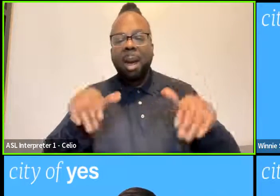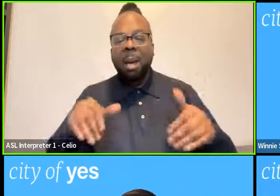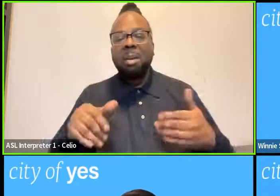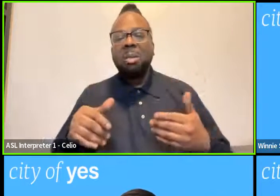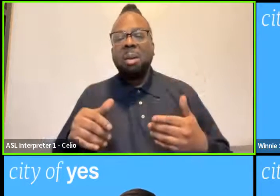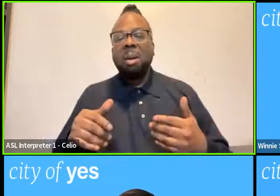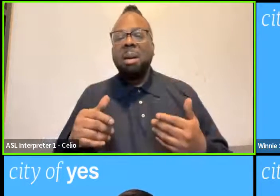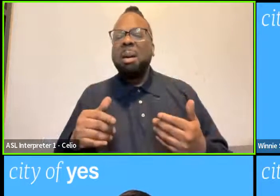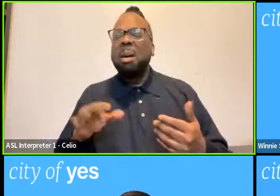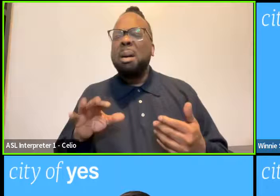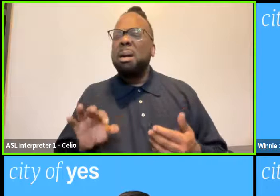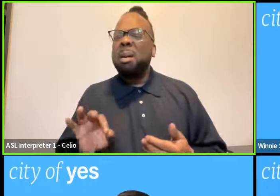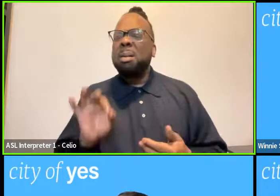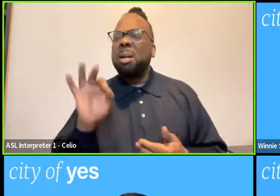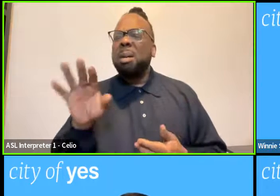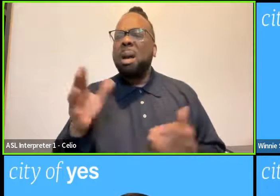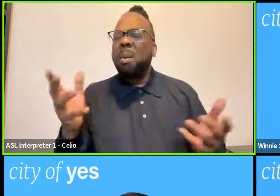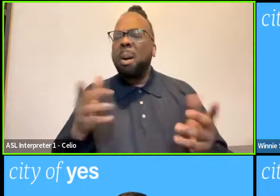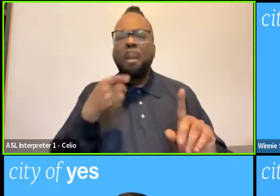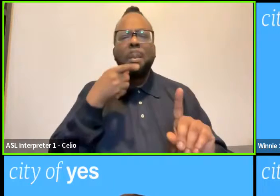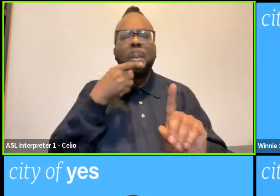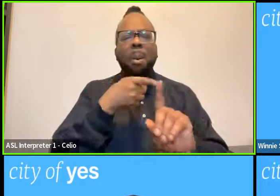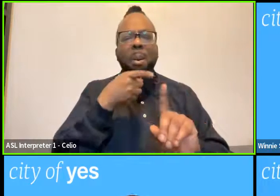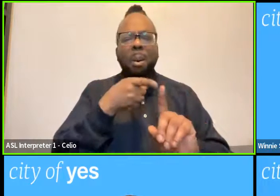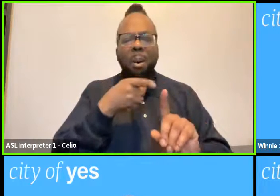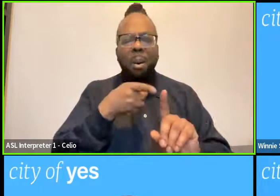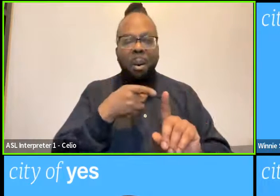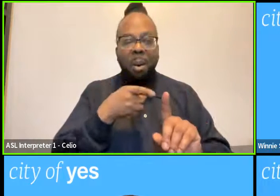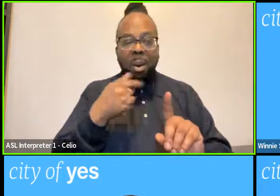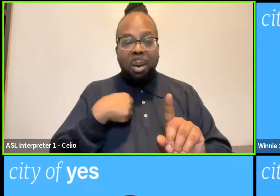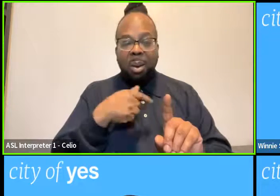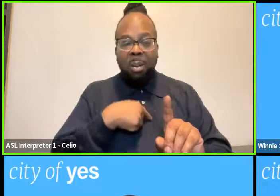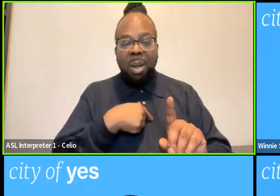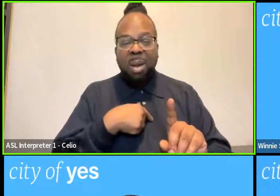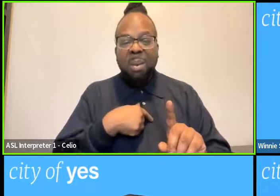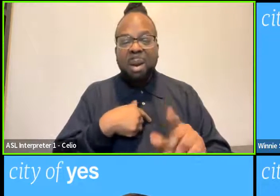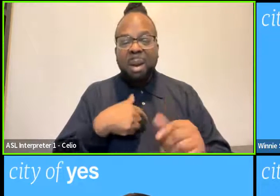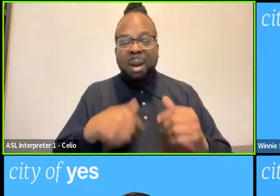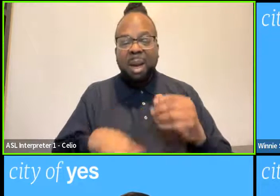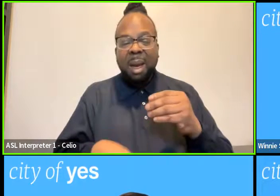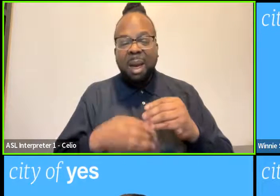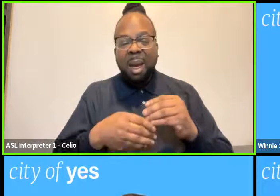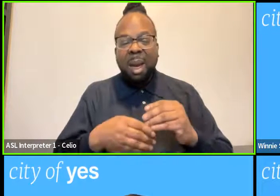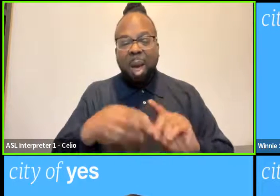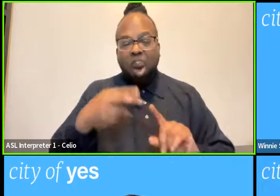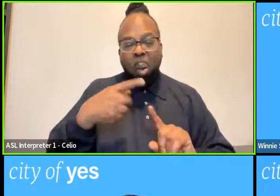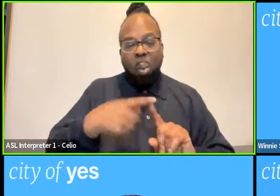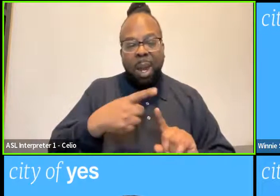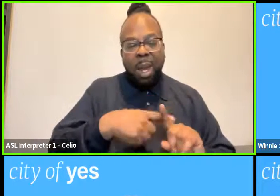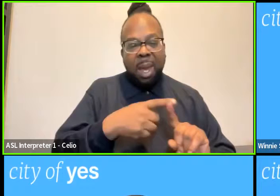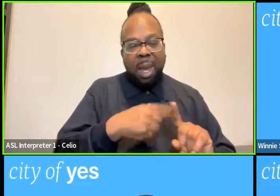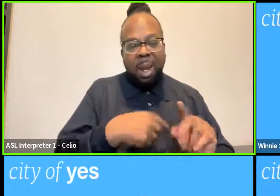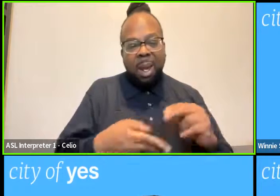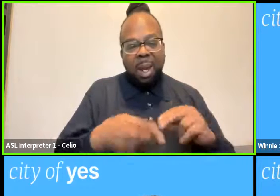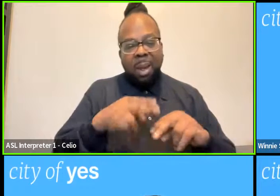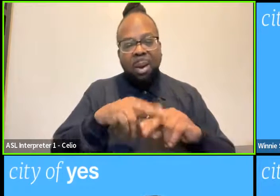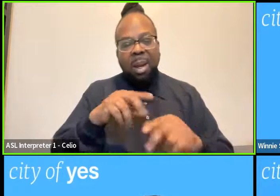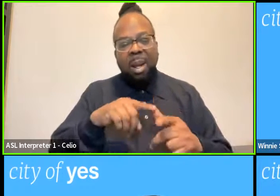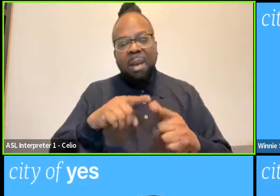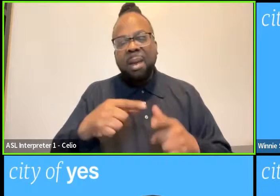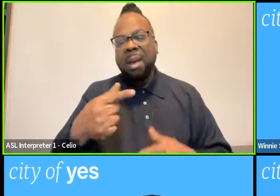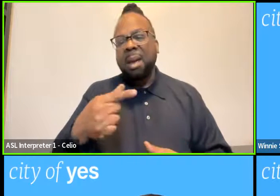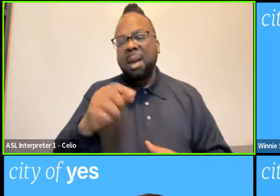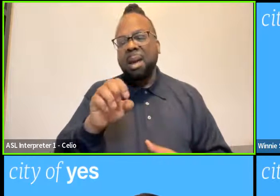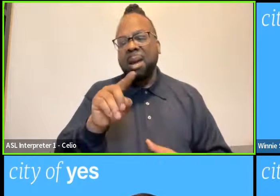suggest, what's the point? That we would supercharge those rent increases, supercharge the gentrification and